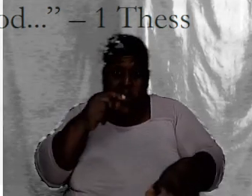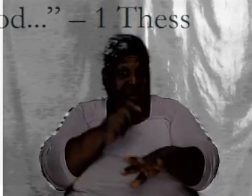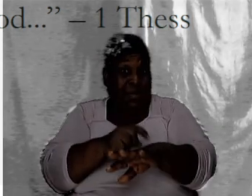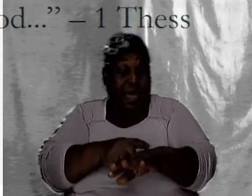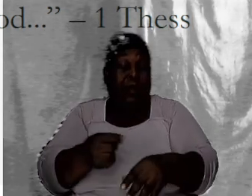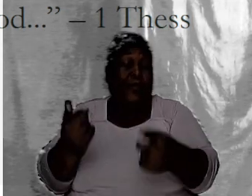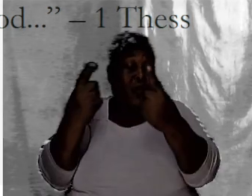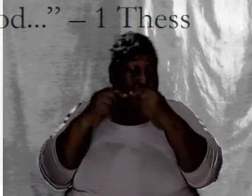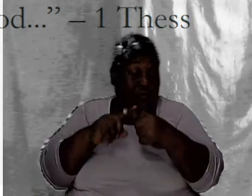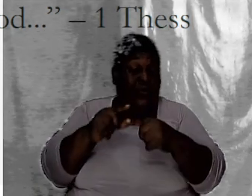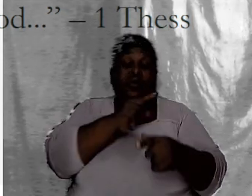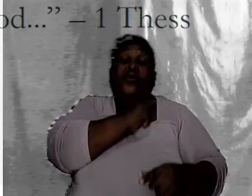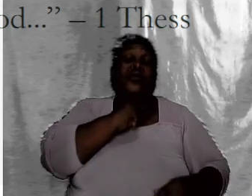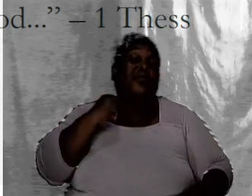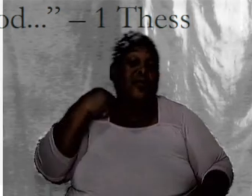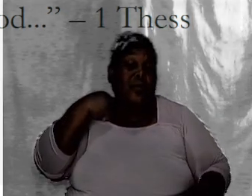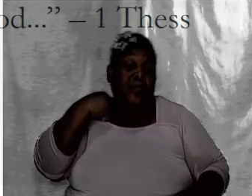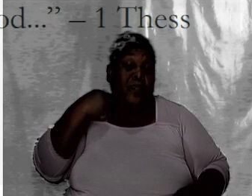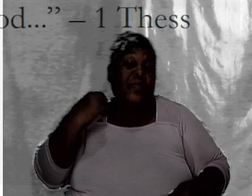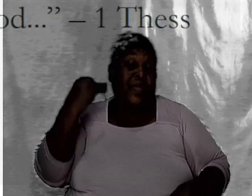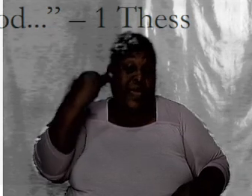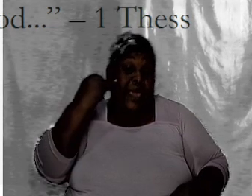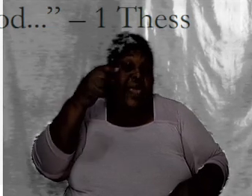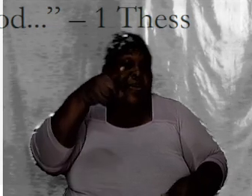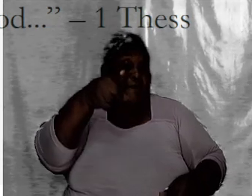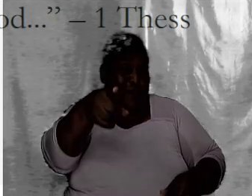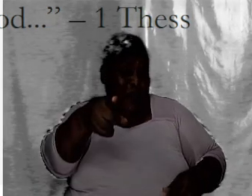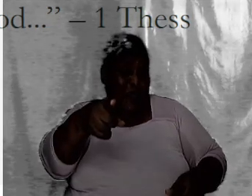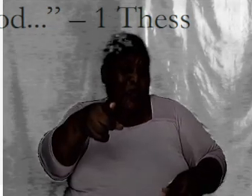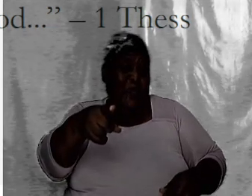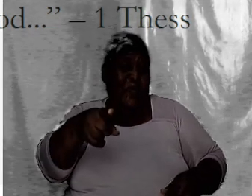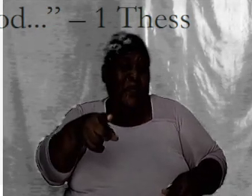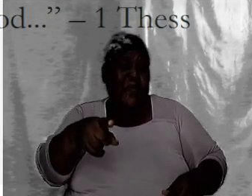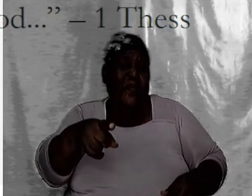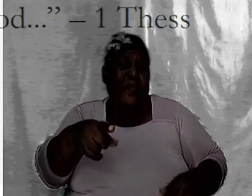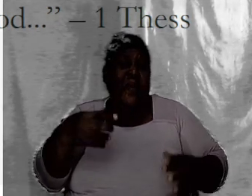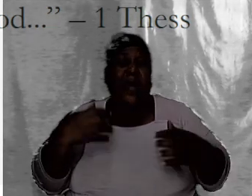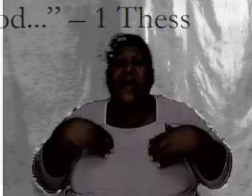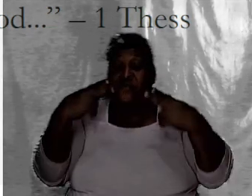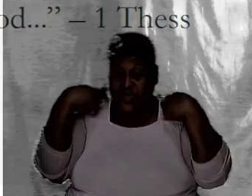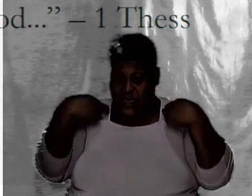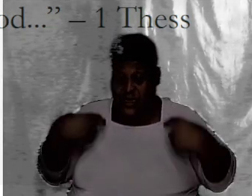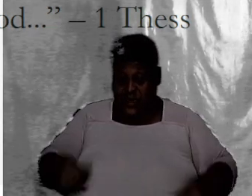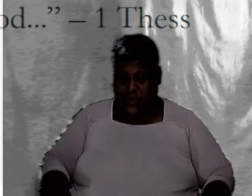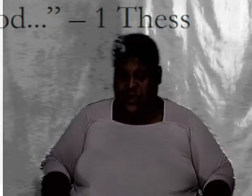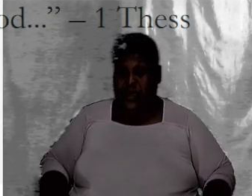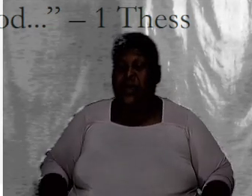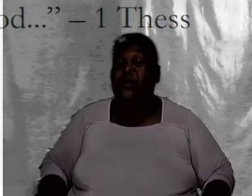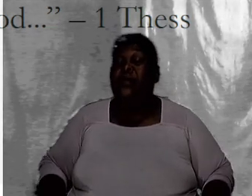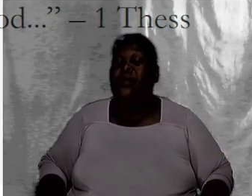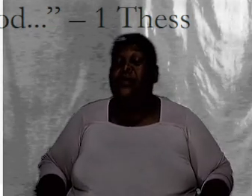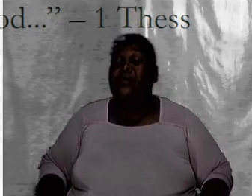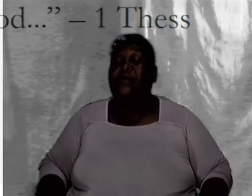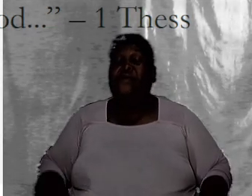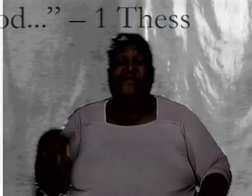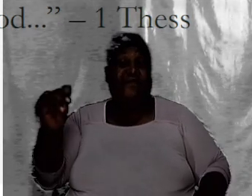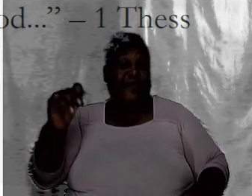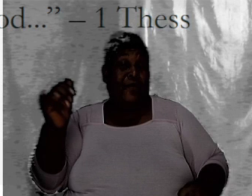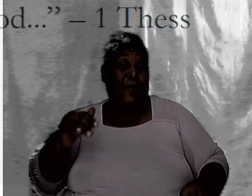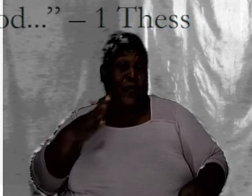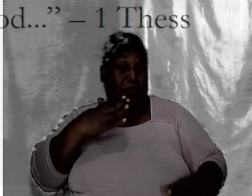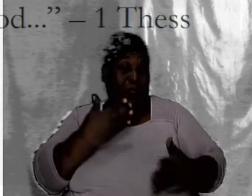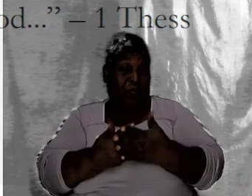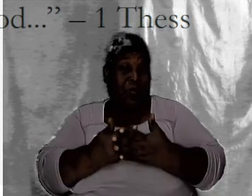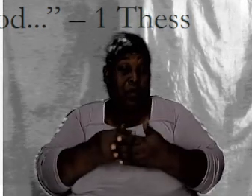priest, amen, was if you got some form of healing, which was very unlikely. Most persons that